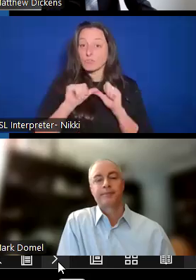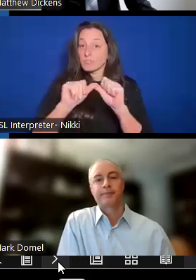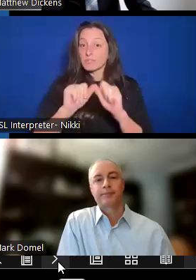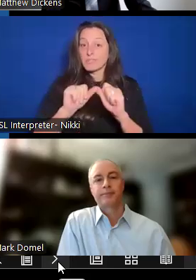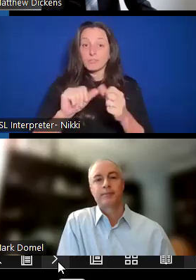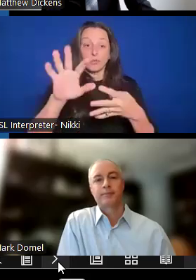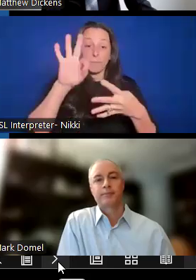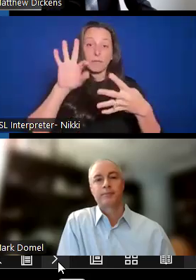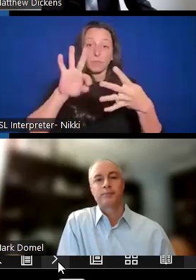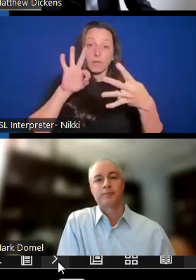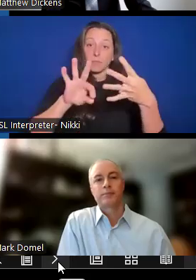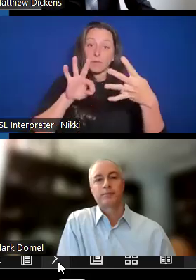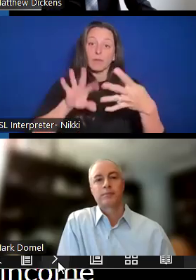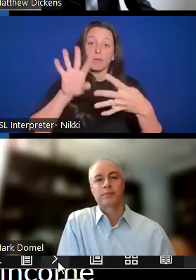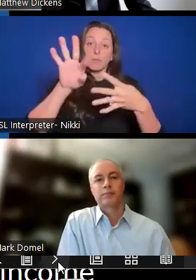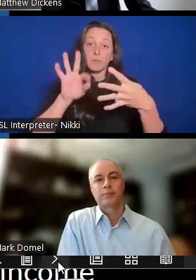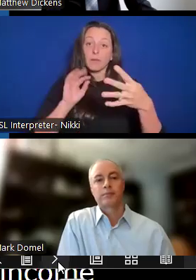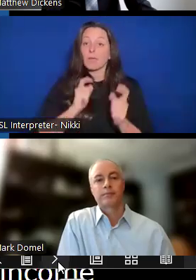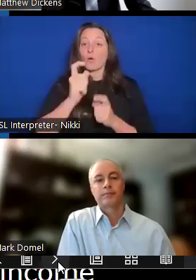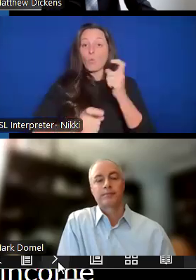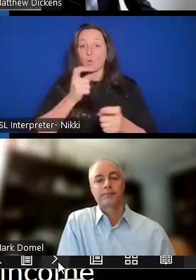making awards until our available funding runs out.